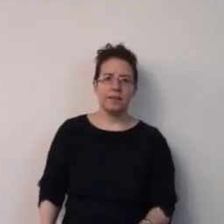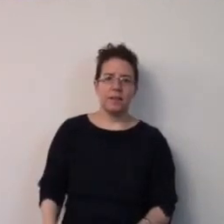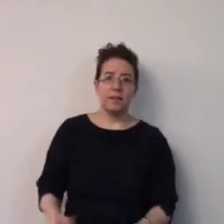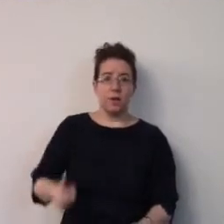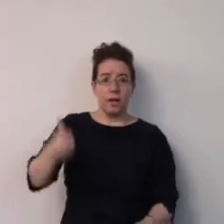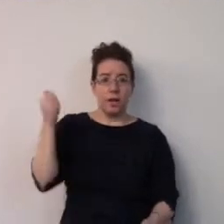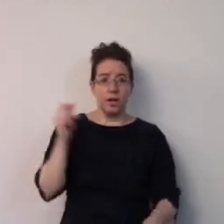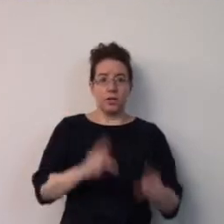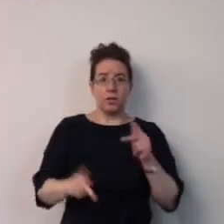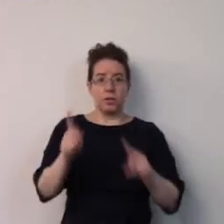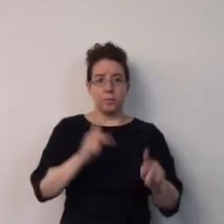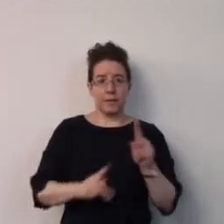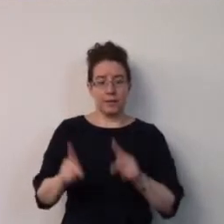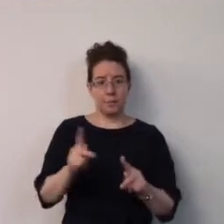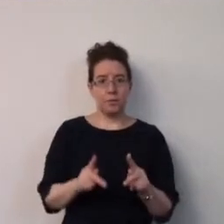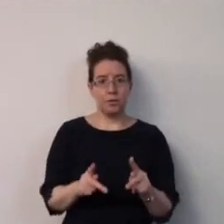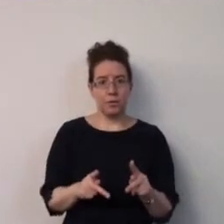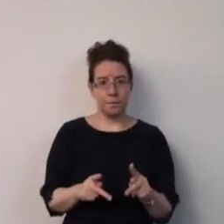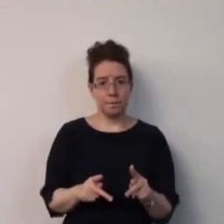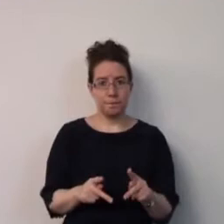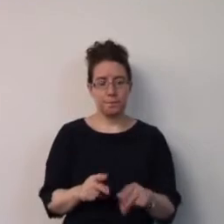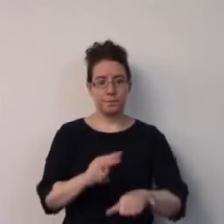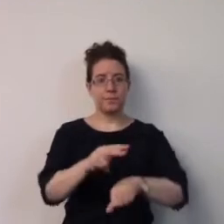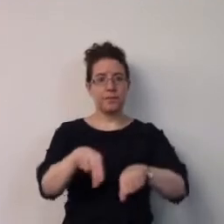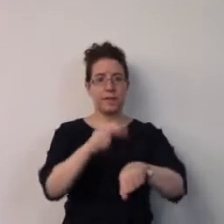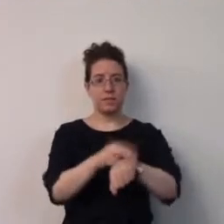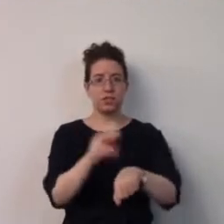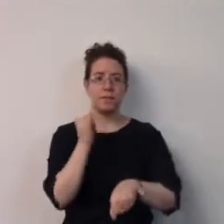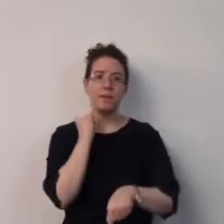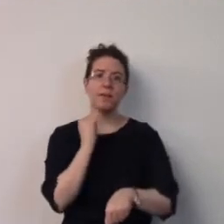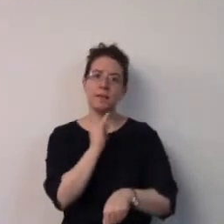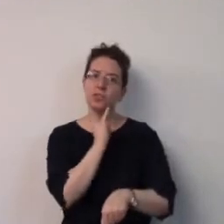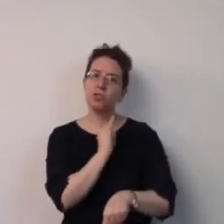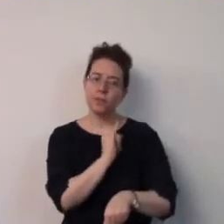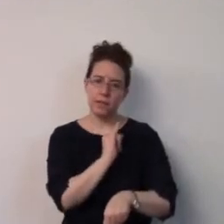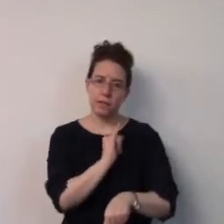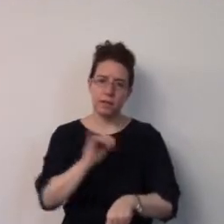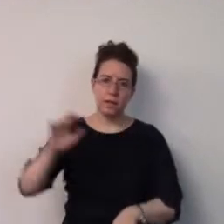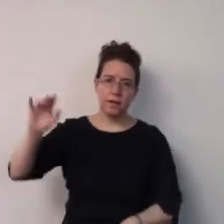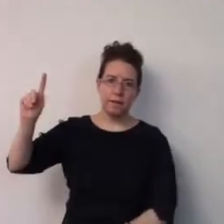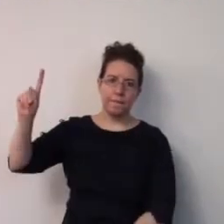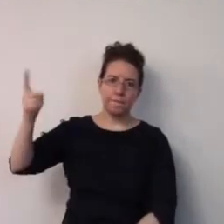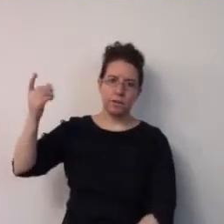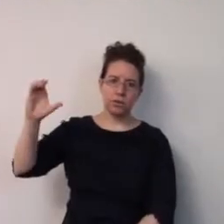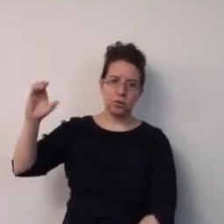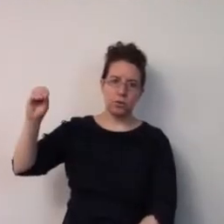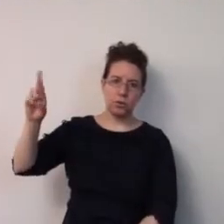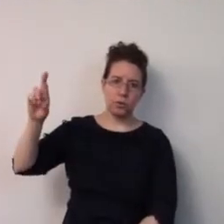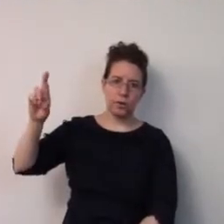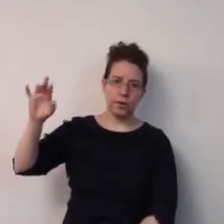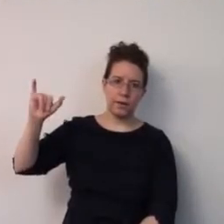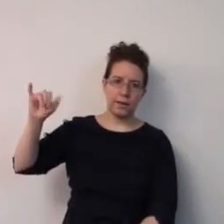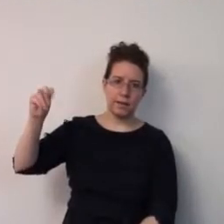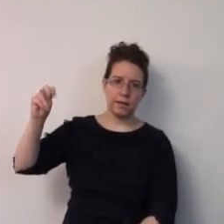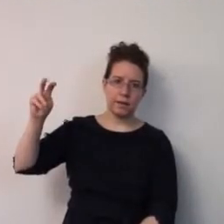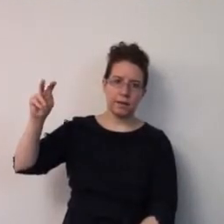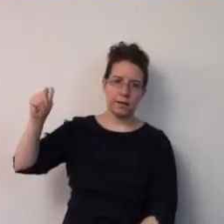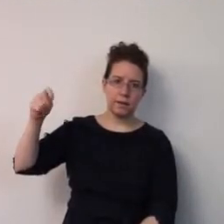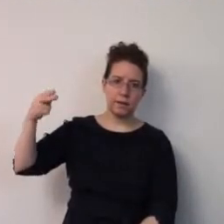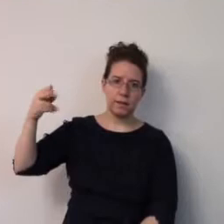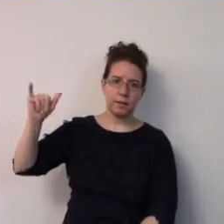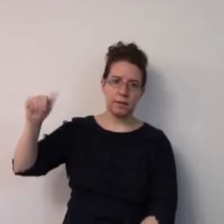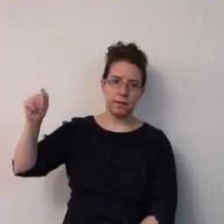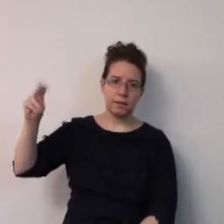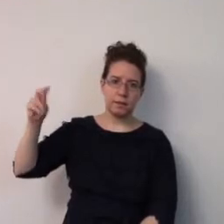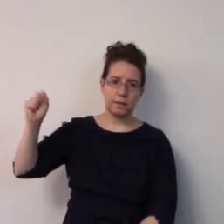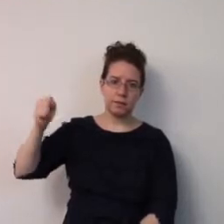are examples to us. Right. And we're for whom the ends of the world have come. And we should learn from their examples. Absolutely